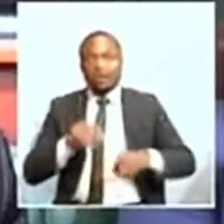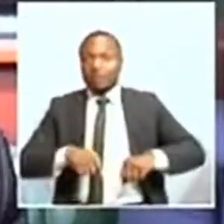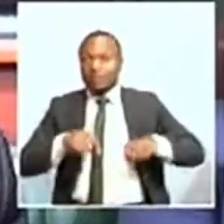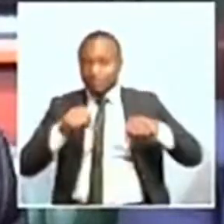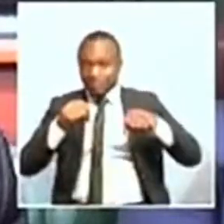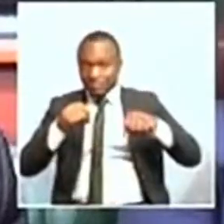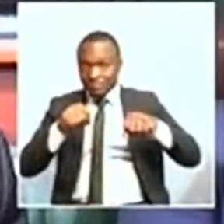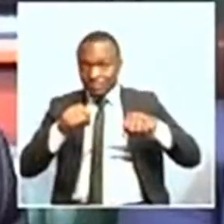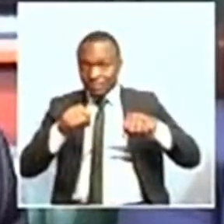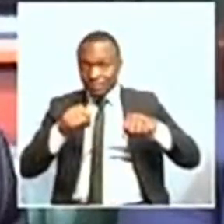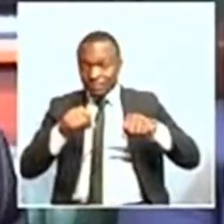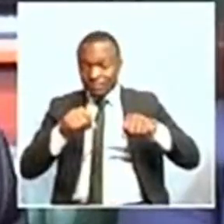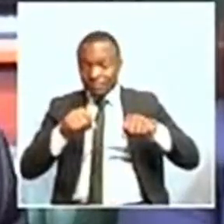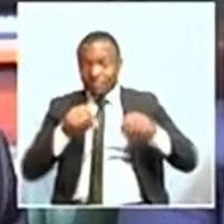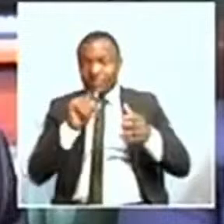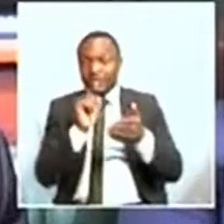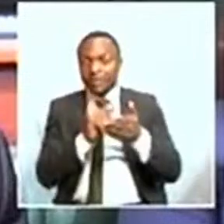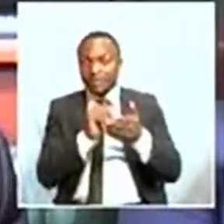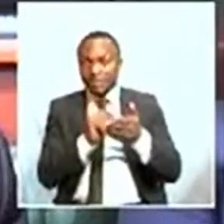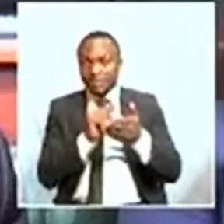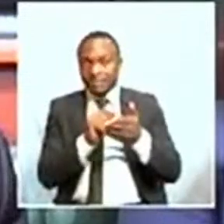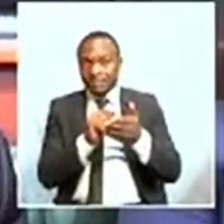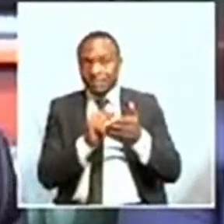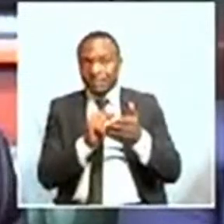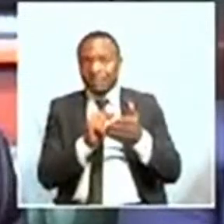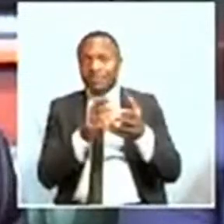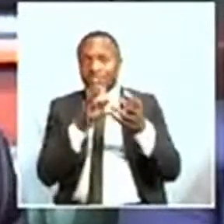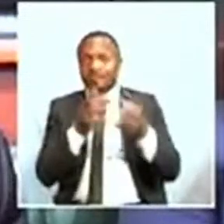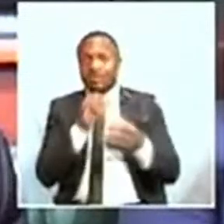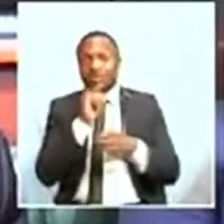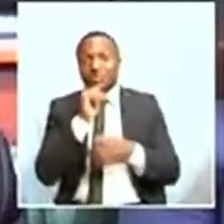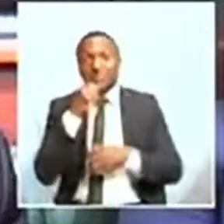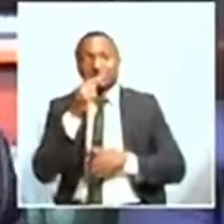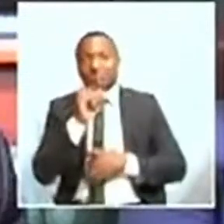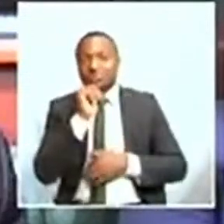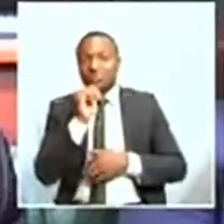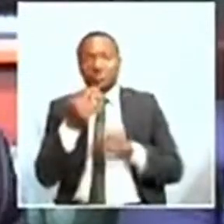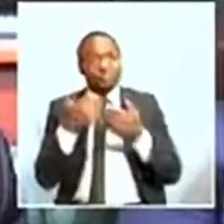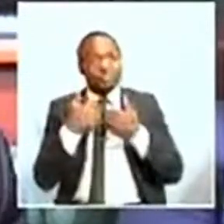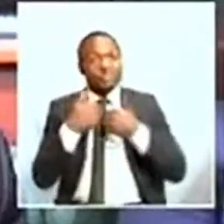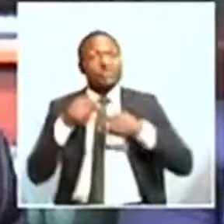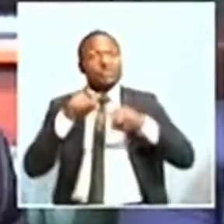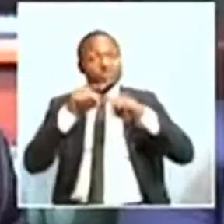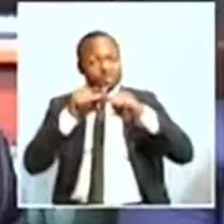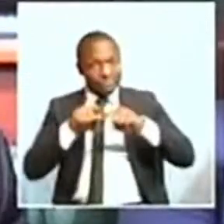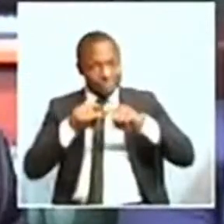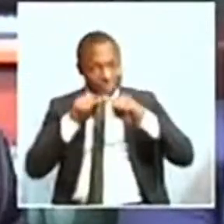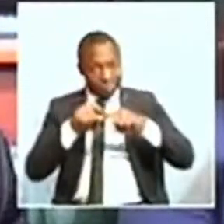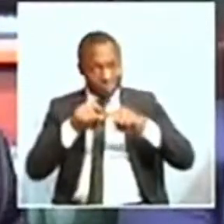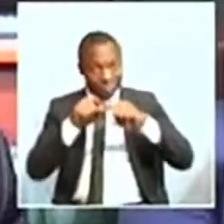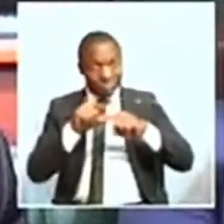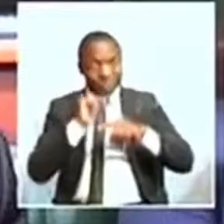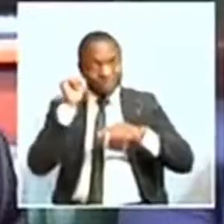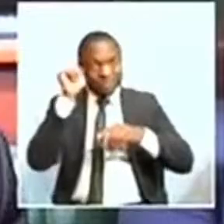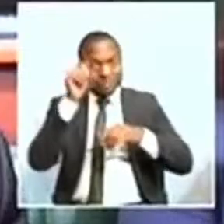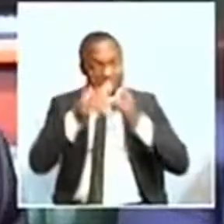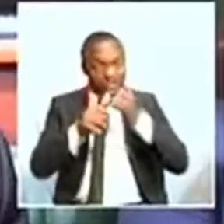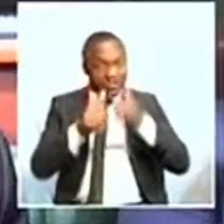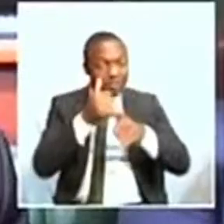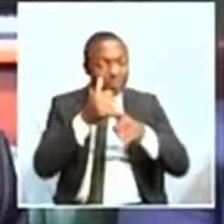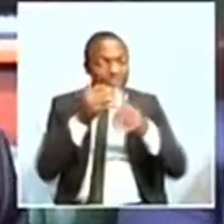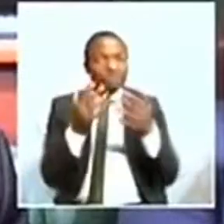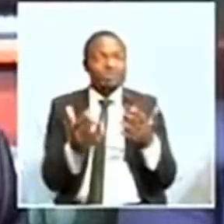of the drugs, you said we don't have, we depend on South Africa, you are